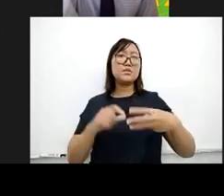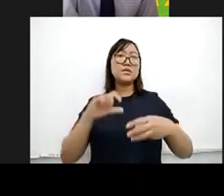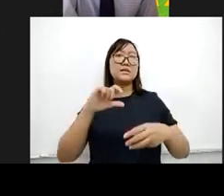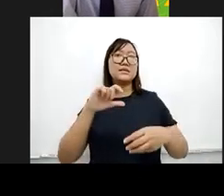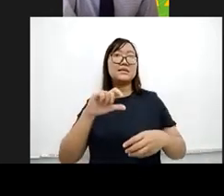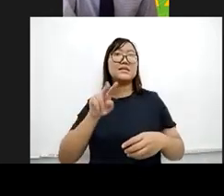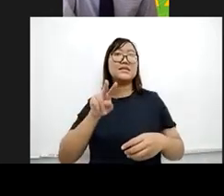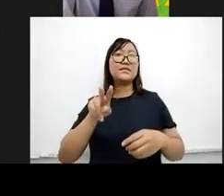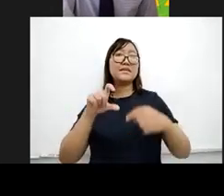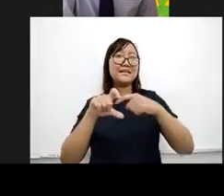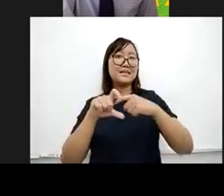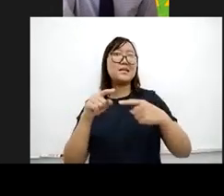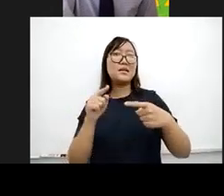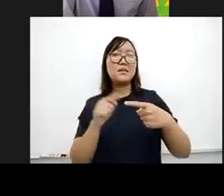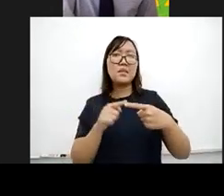an